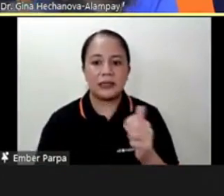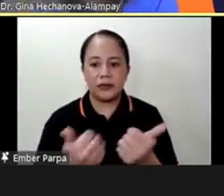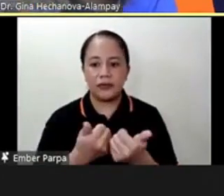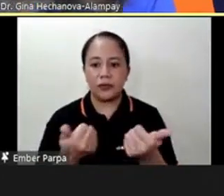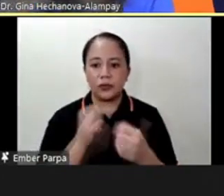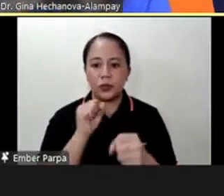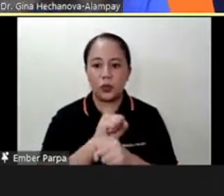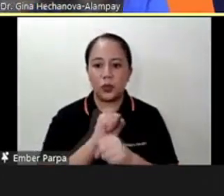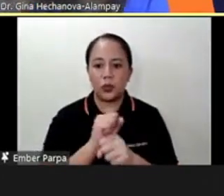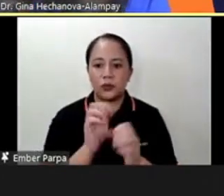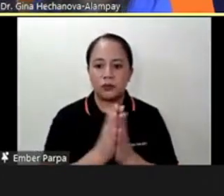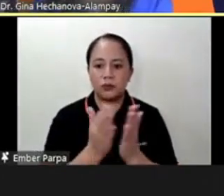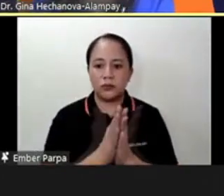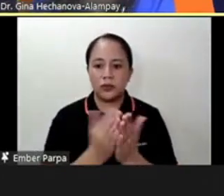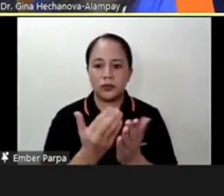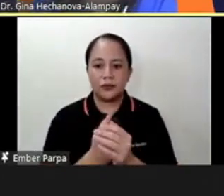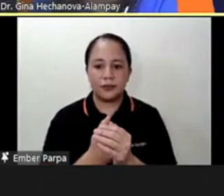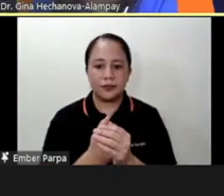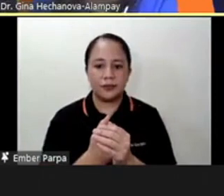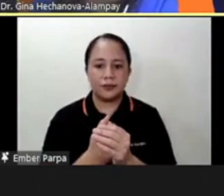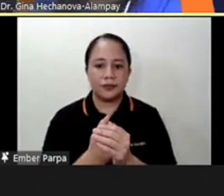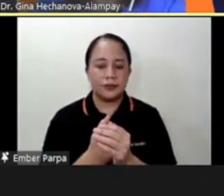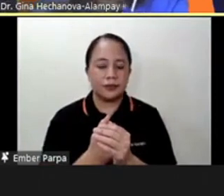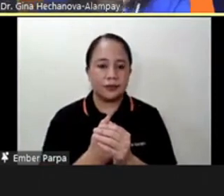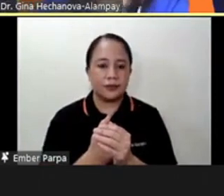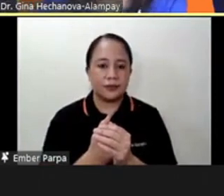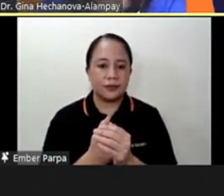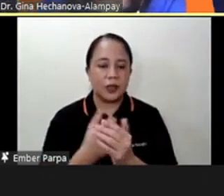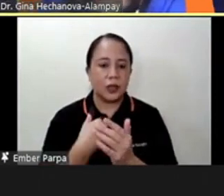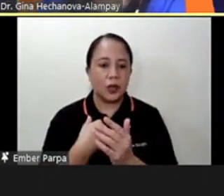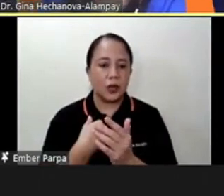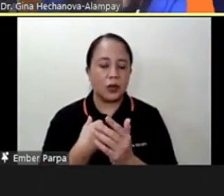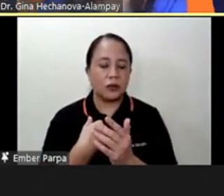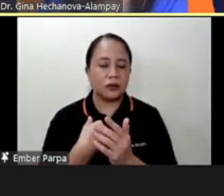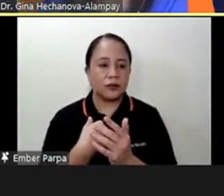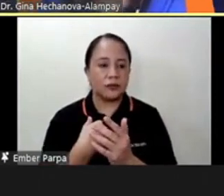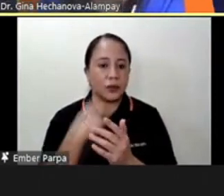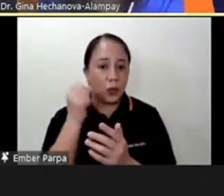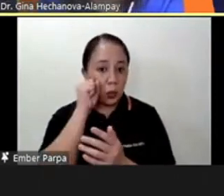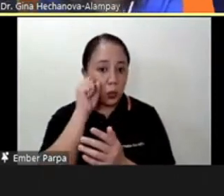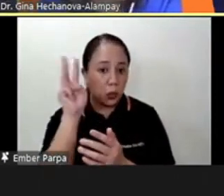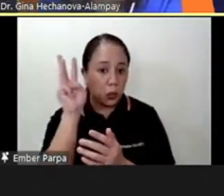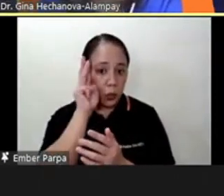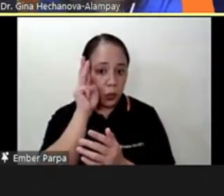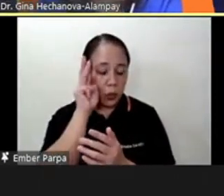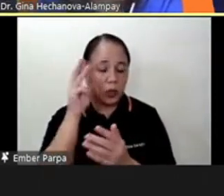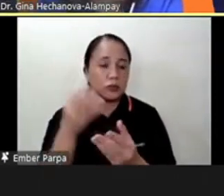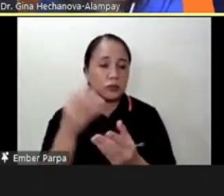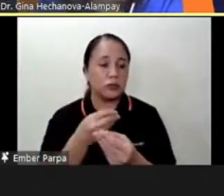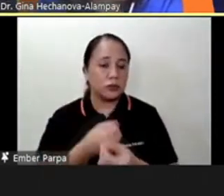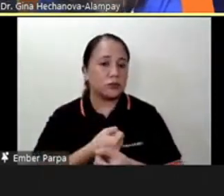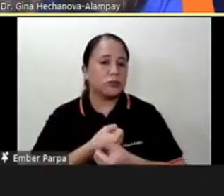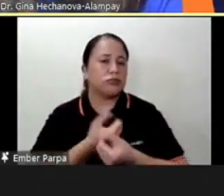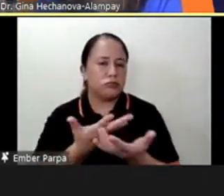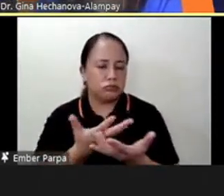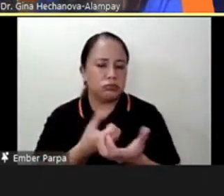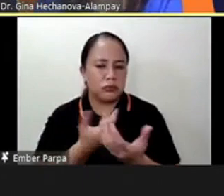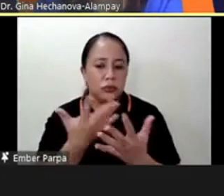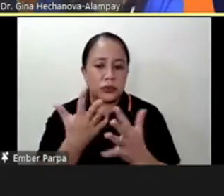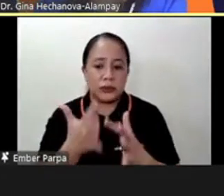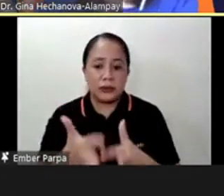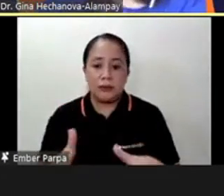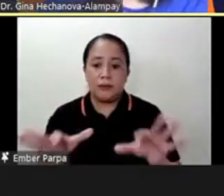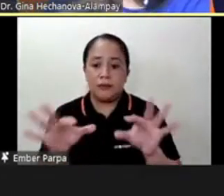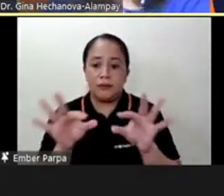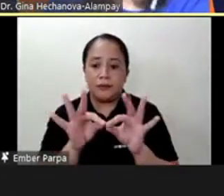workbook, which was the ability to be aware of and release their emotions. So, importante kasi yun